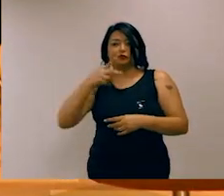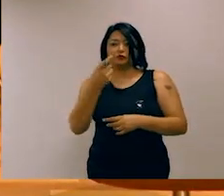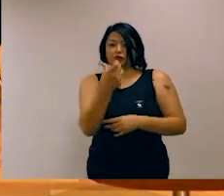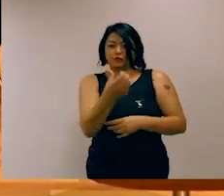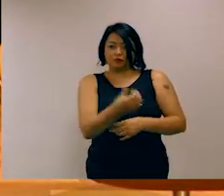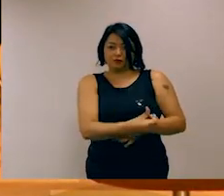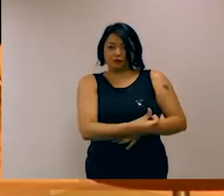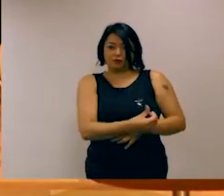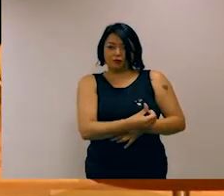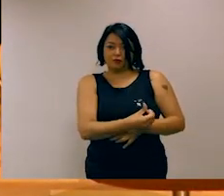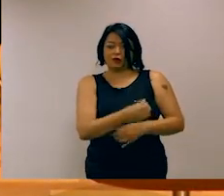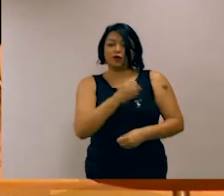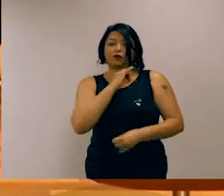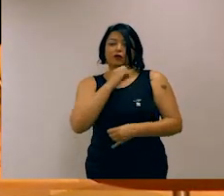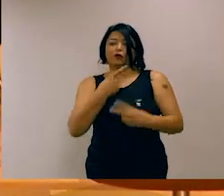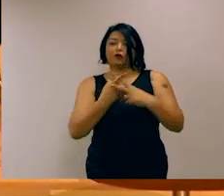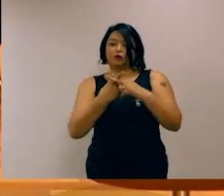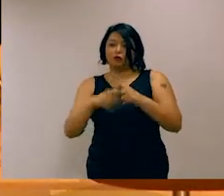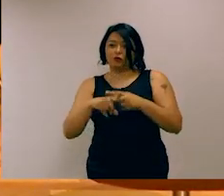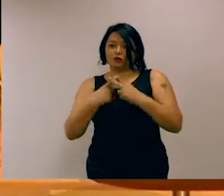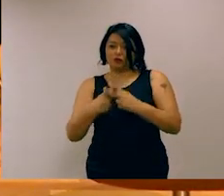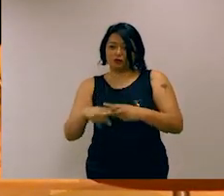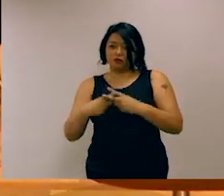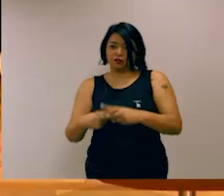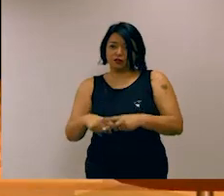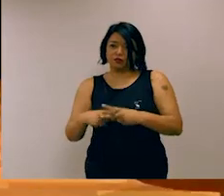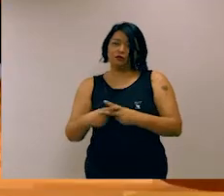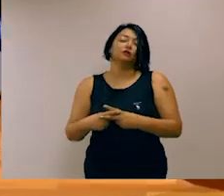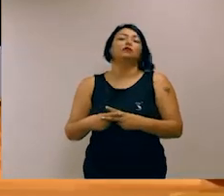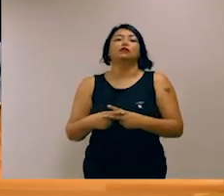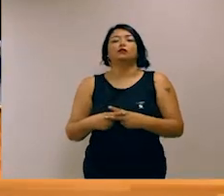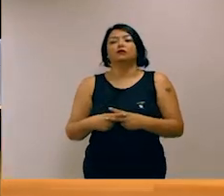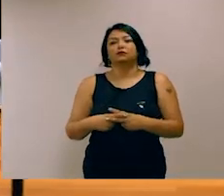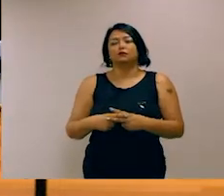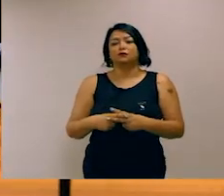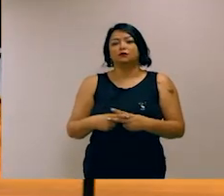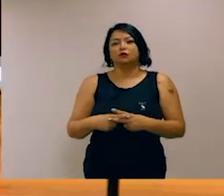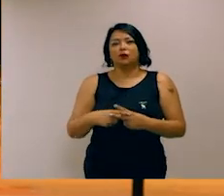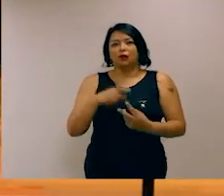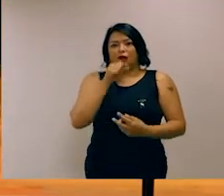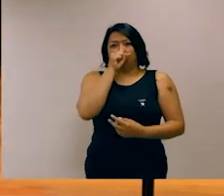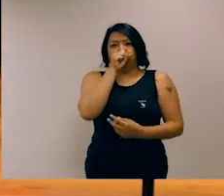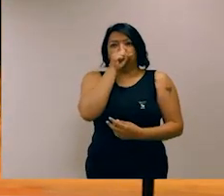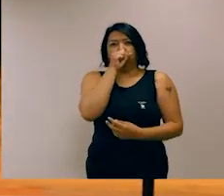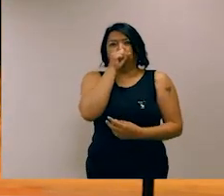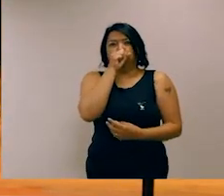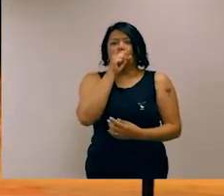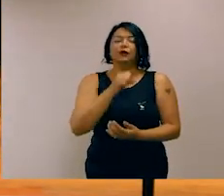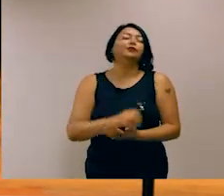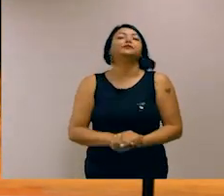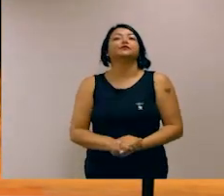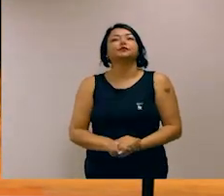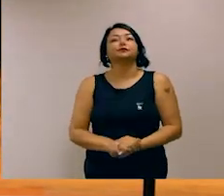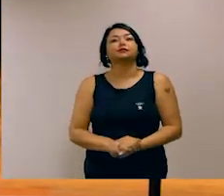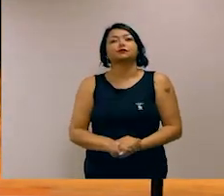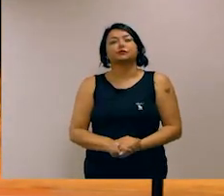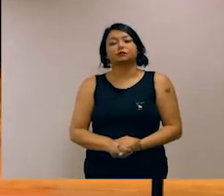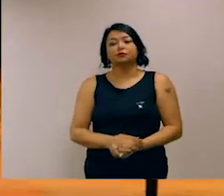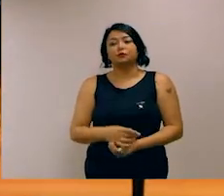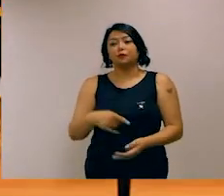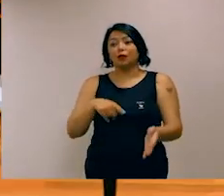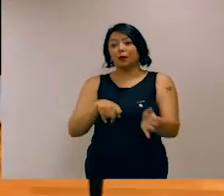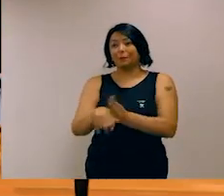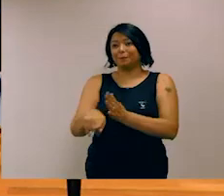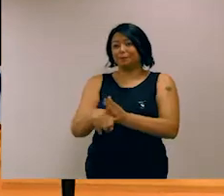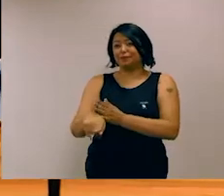have 6 workshops that will be carried out in the environment of the Institute. There's an important